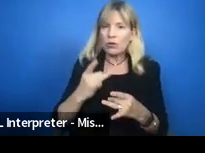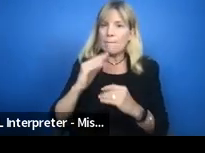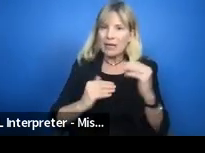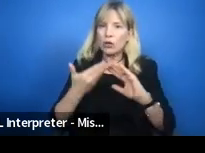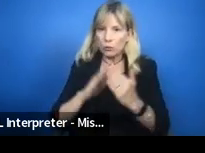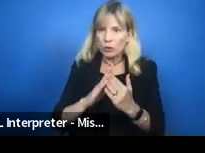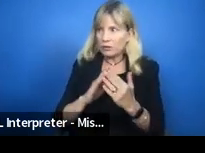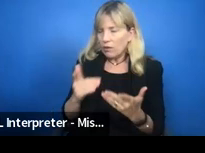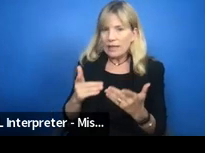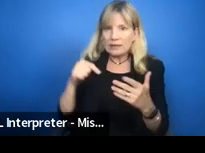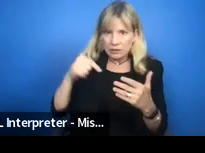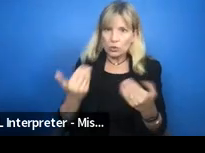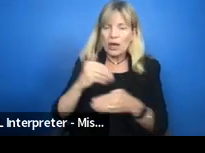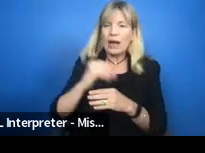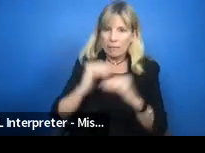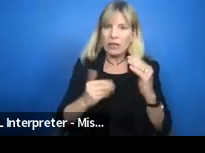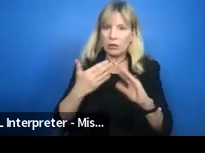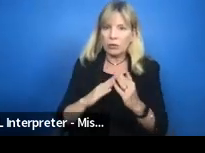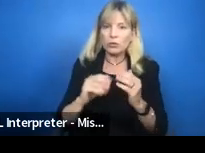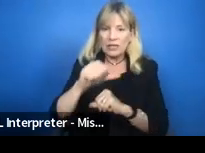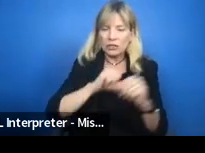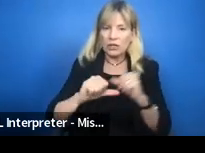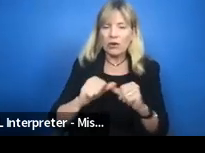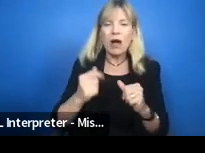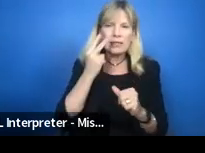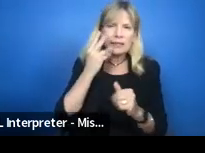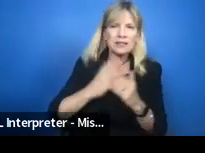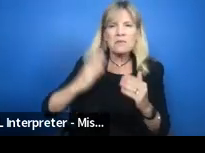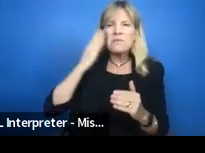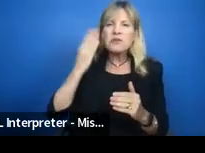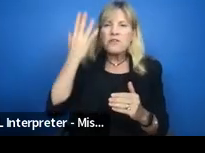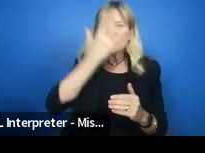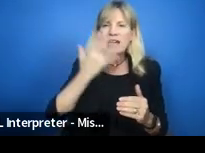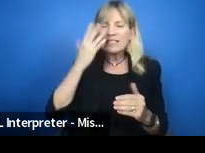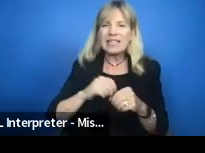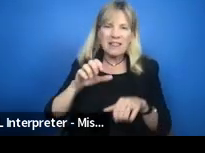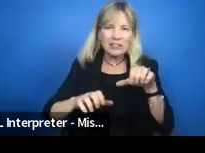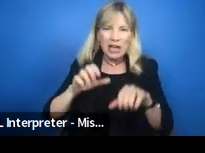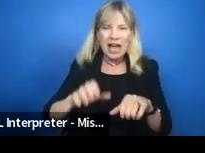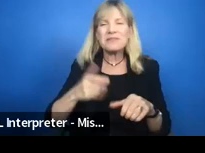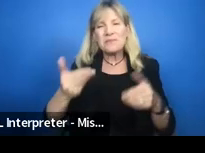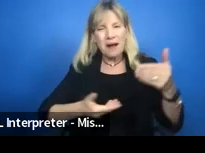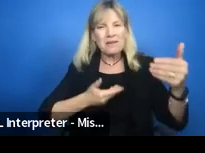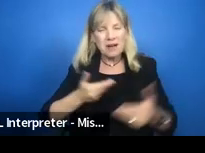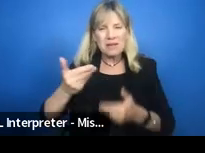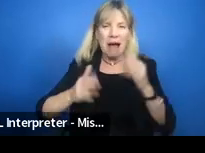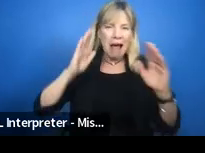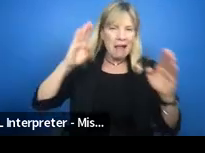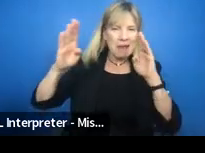amongst ourselves as well. I'm seeing some familiar faces here in the chat already. So welcome, welcome. Hi,